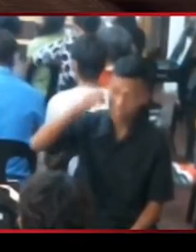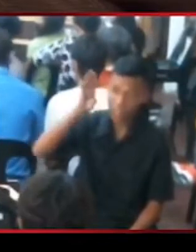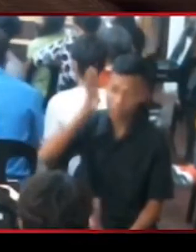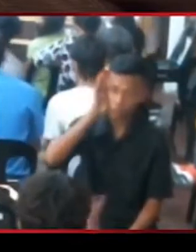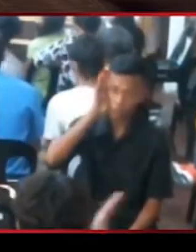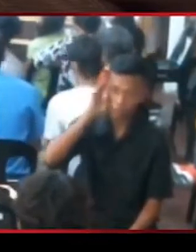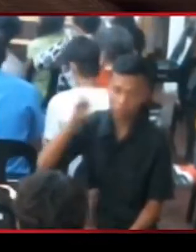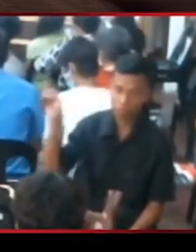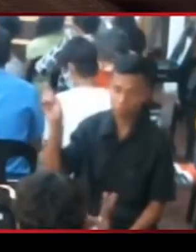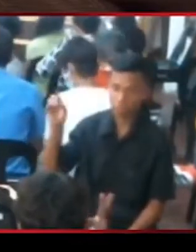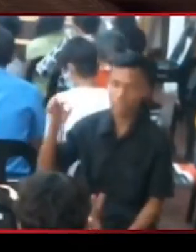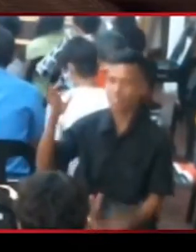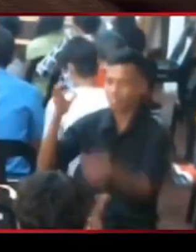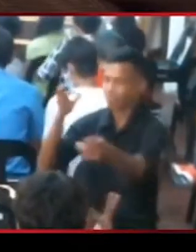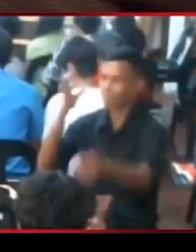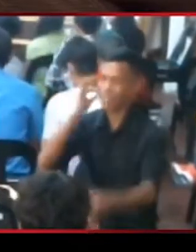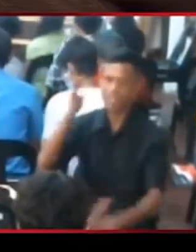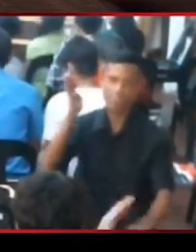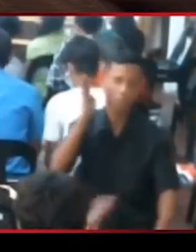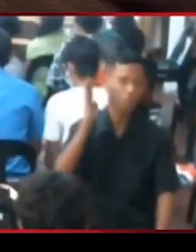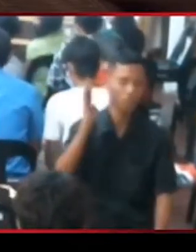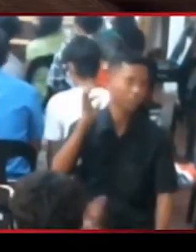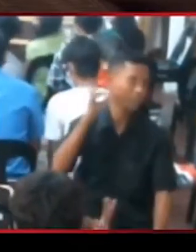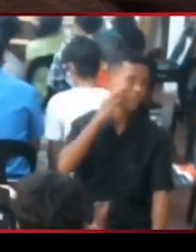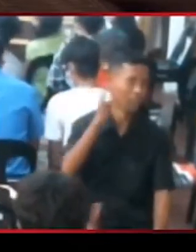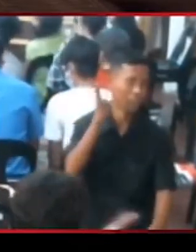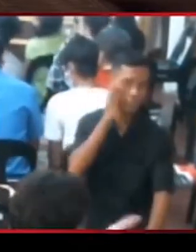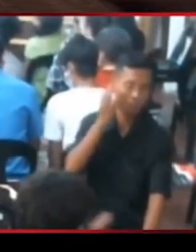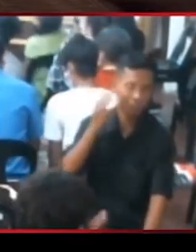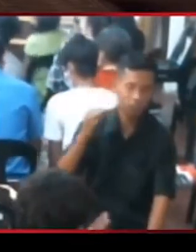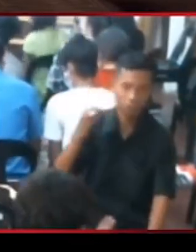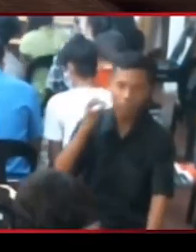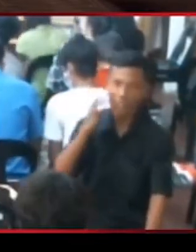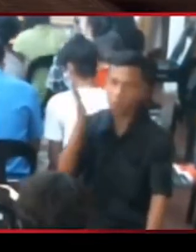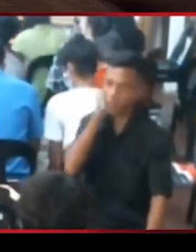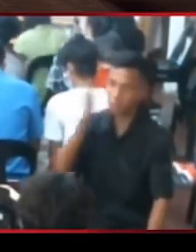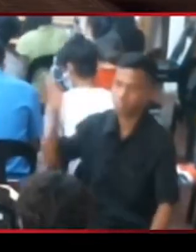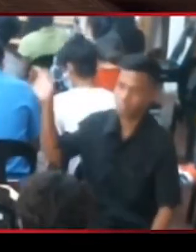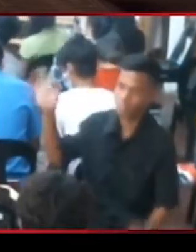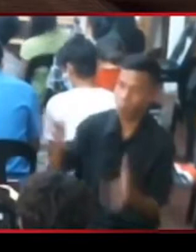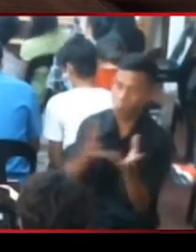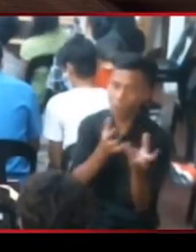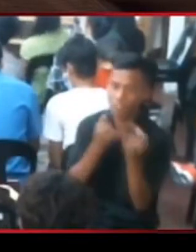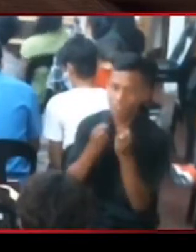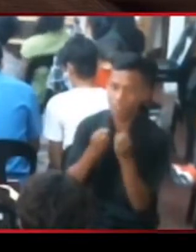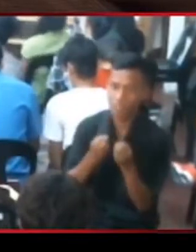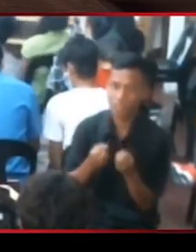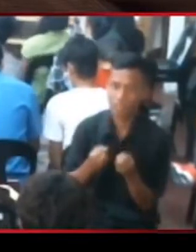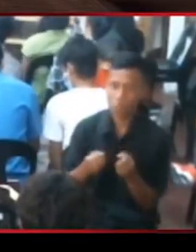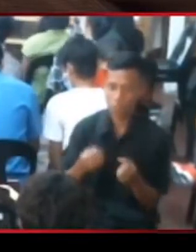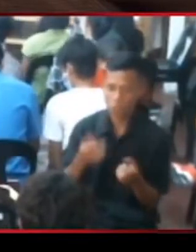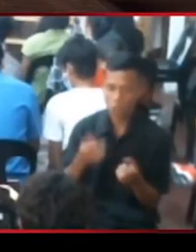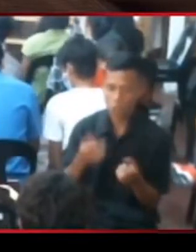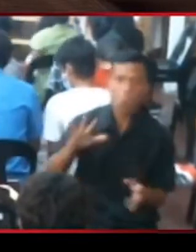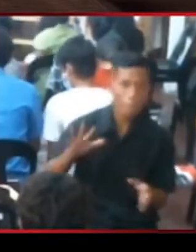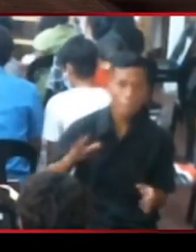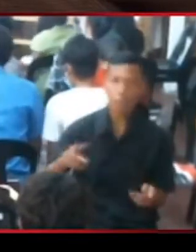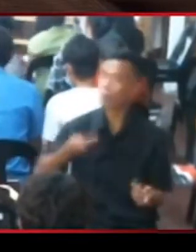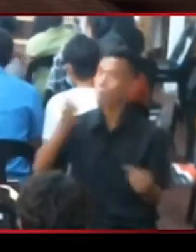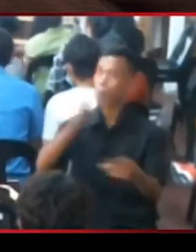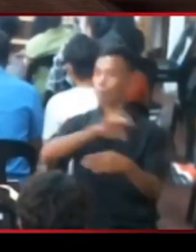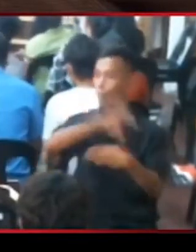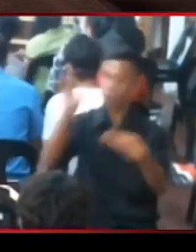What can I say? But I like food that's delicious, perfect. And here's